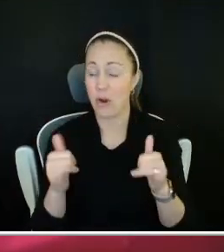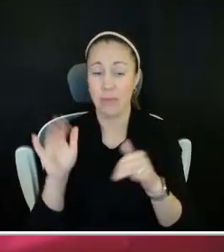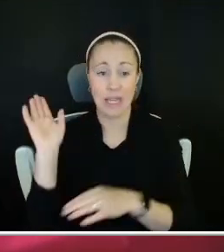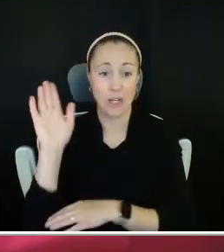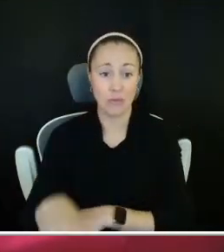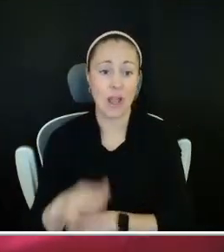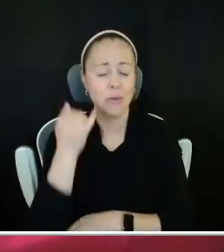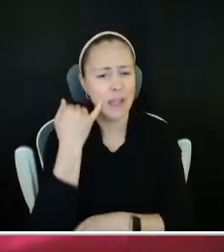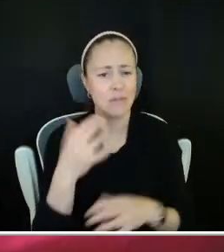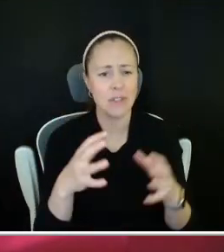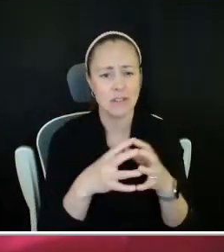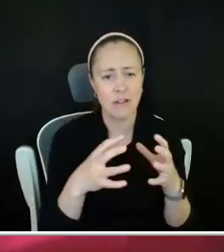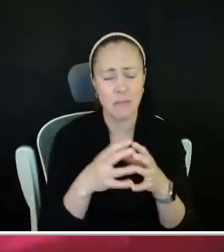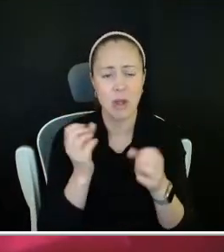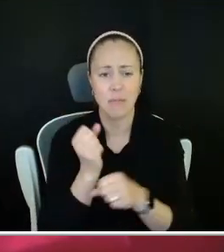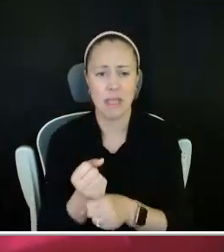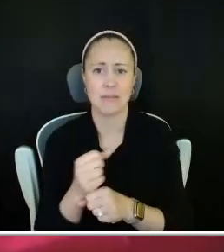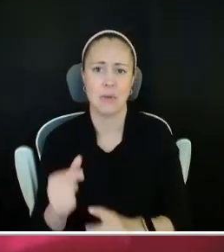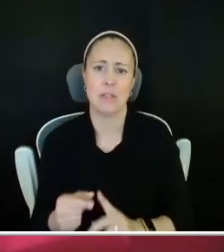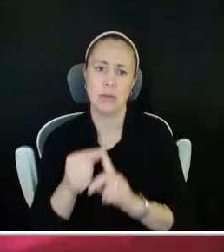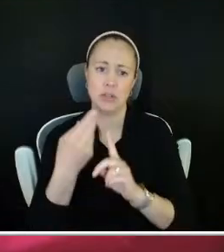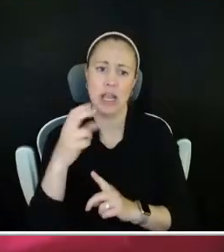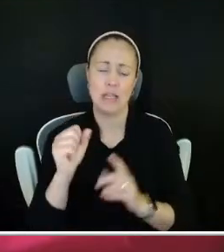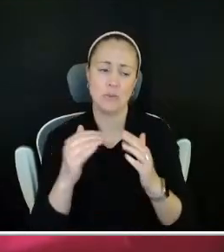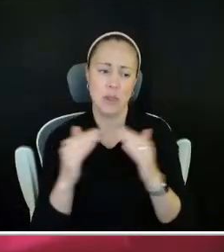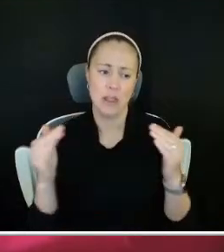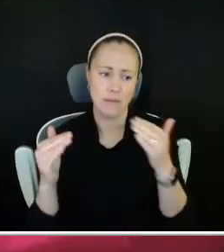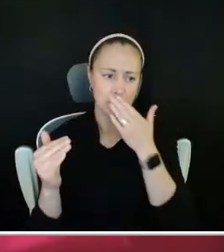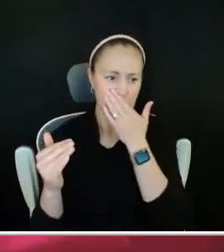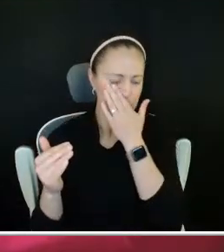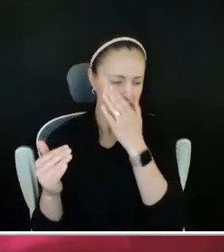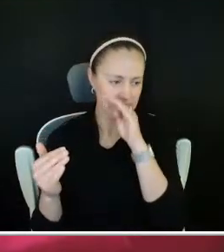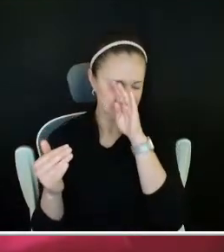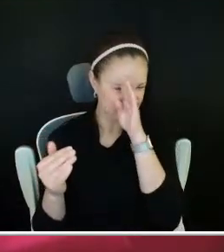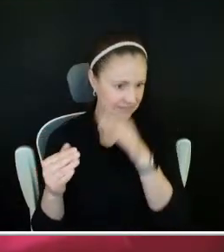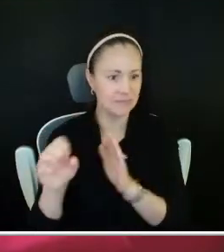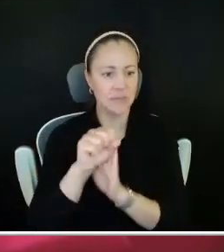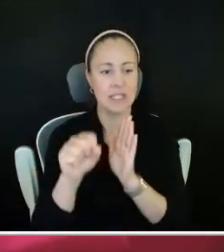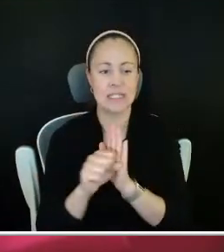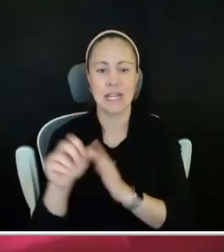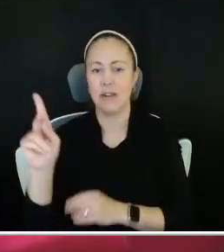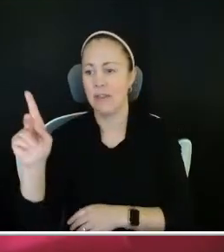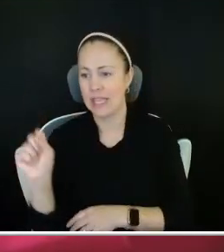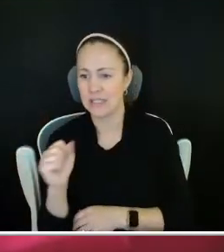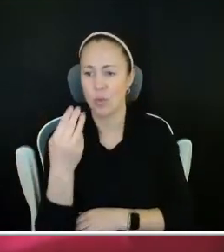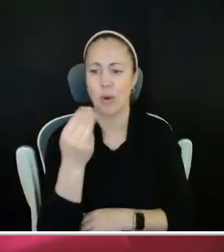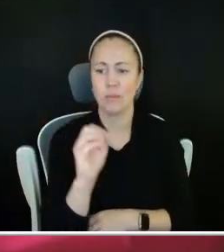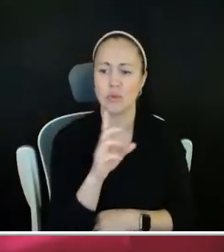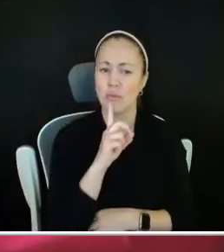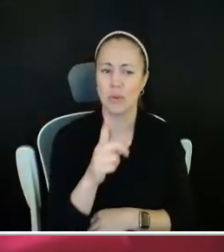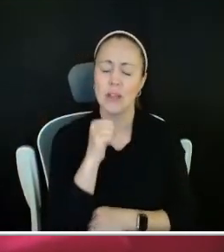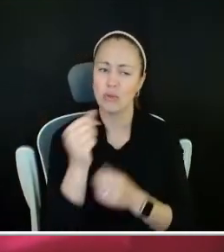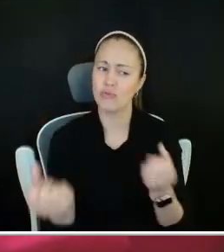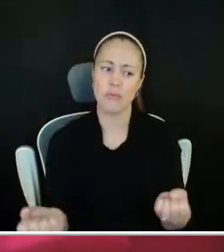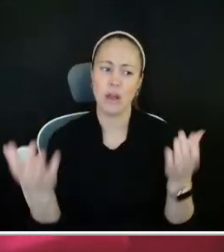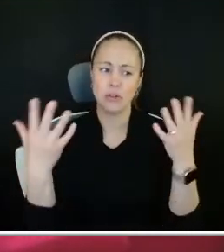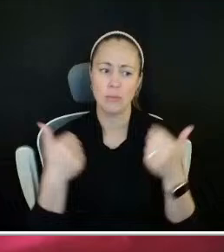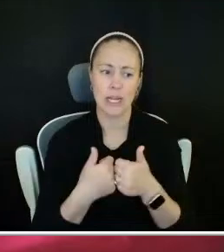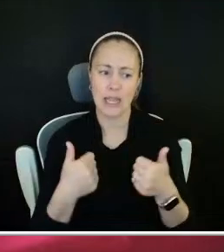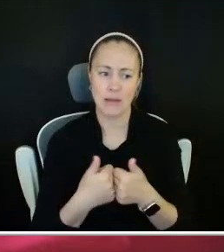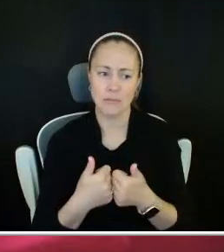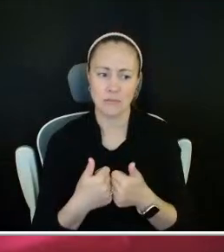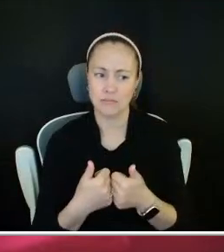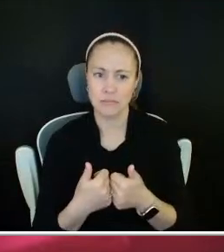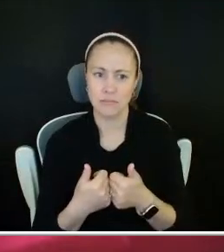at the high school level, and I just take it, in the state of Kansas or Missouri, there's not too many games